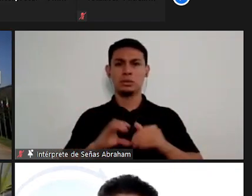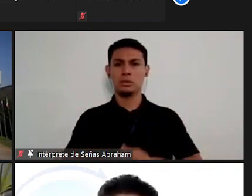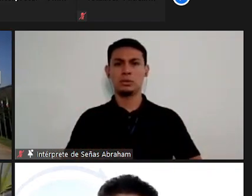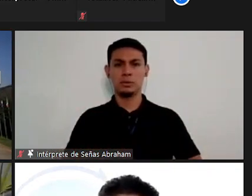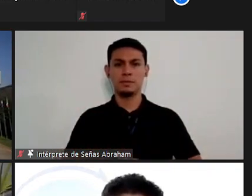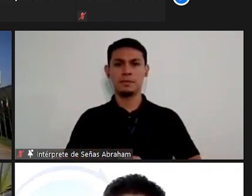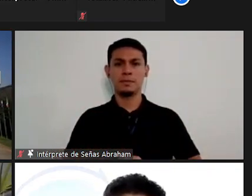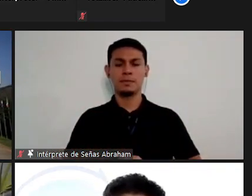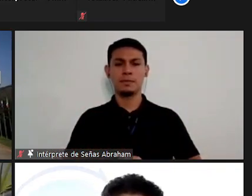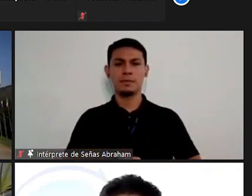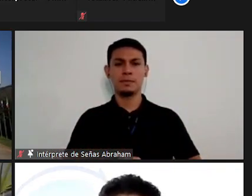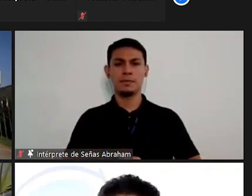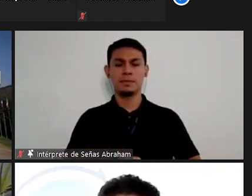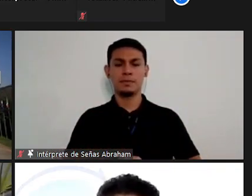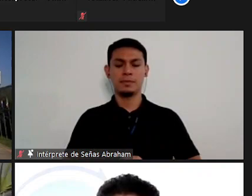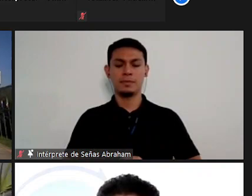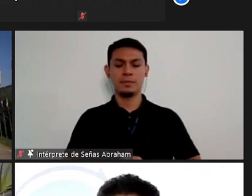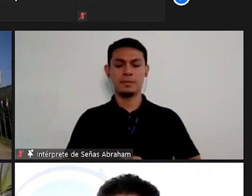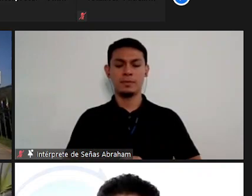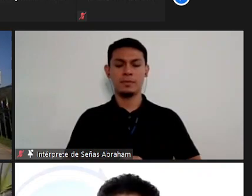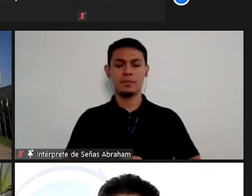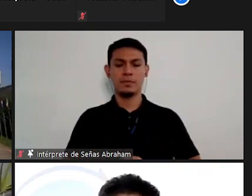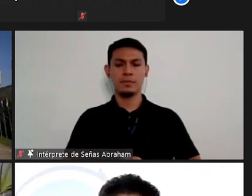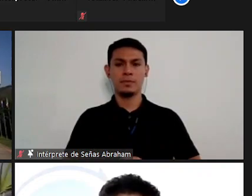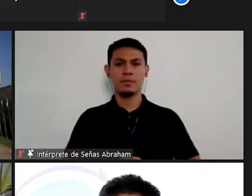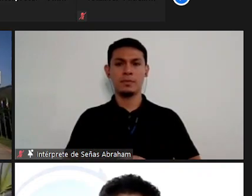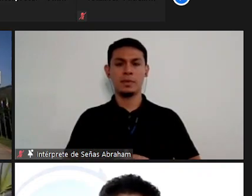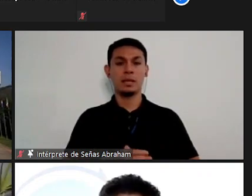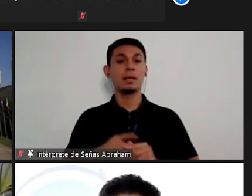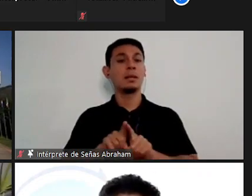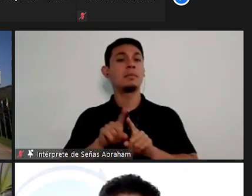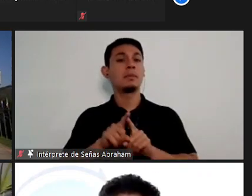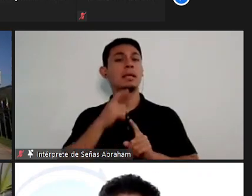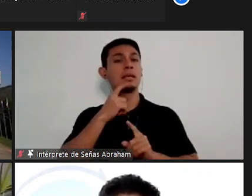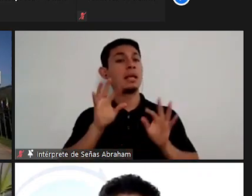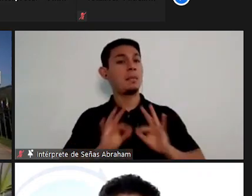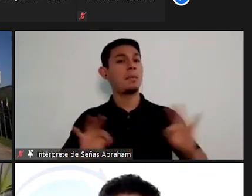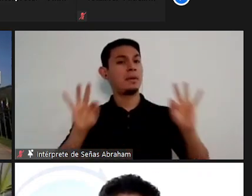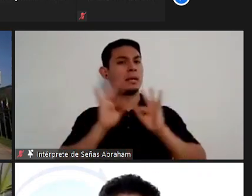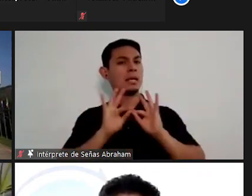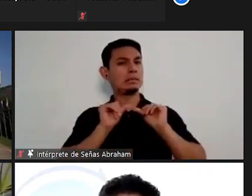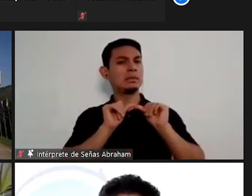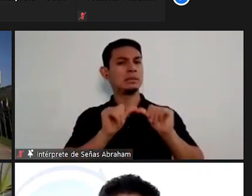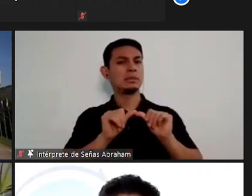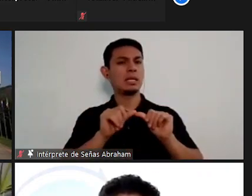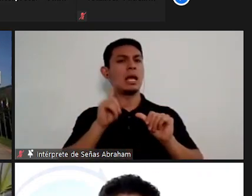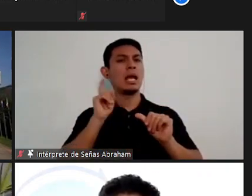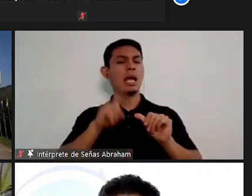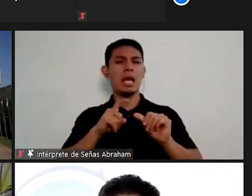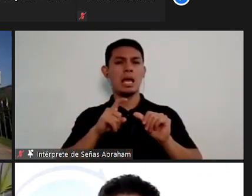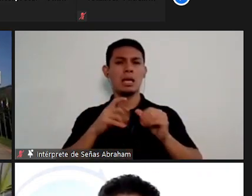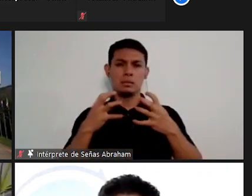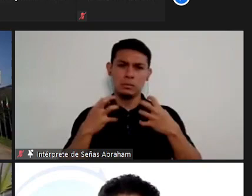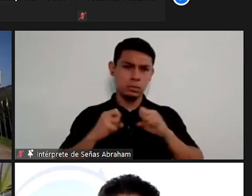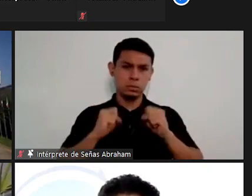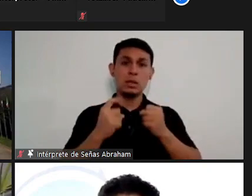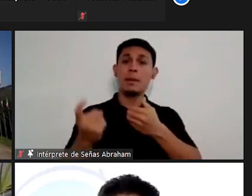an action plan on this regard you would think that it is important to maintain